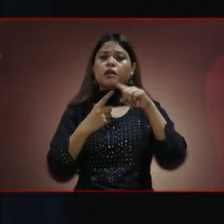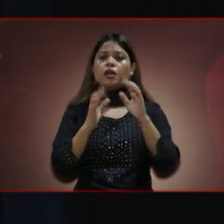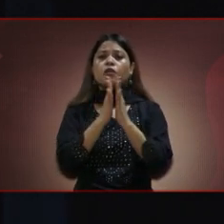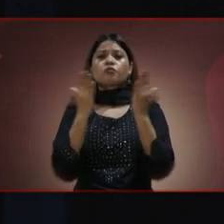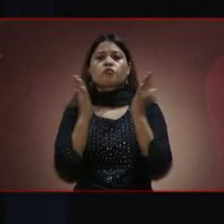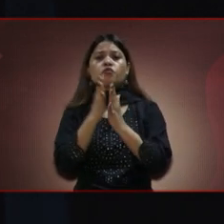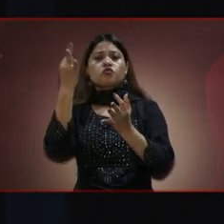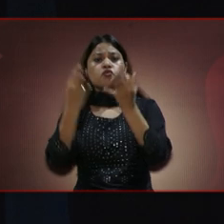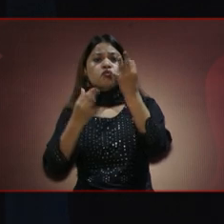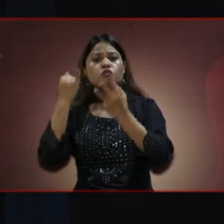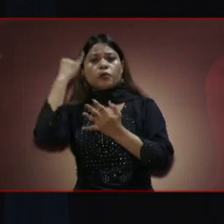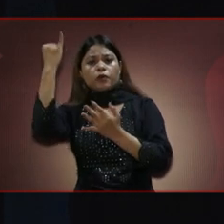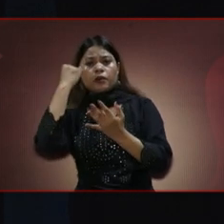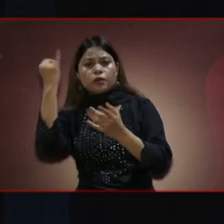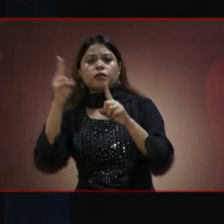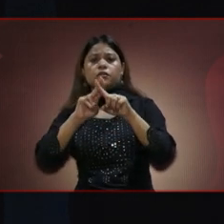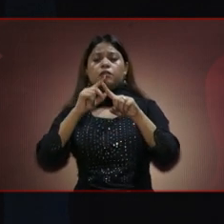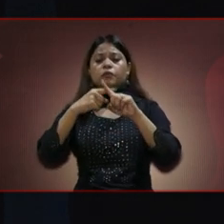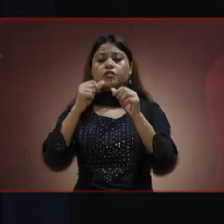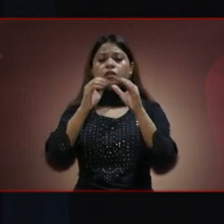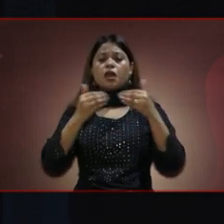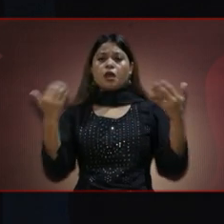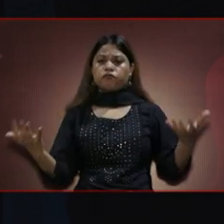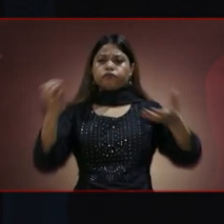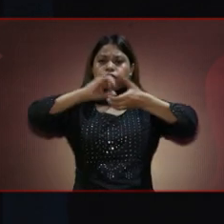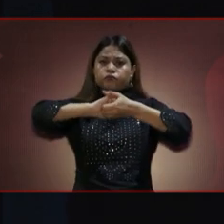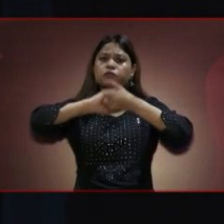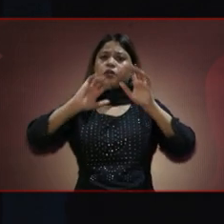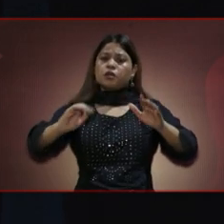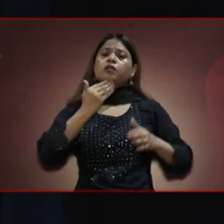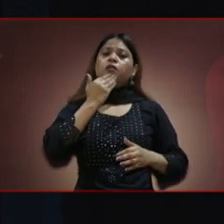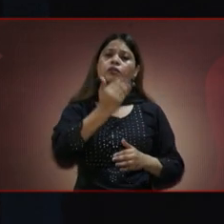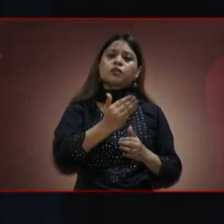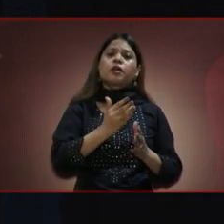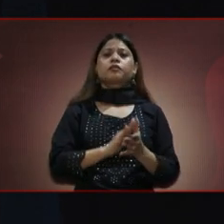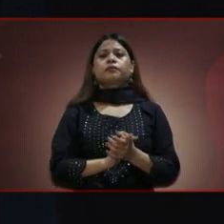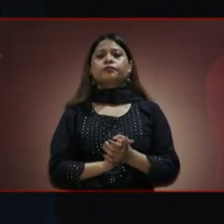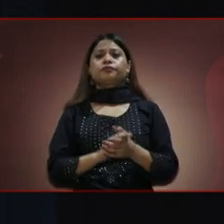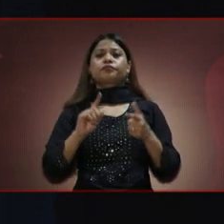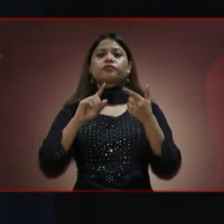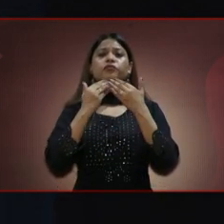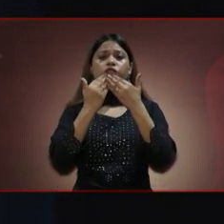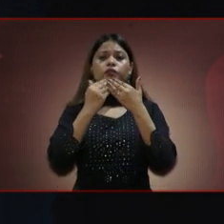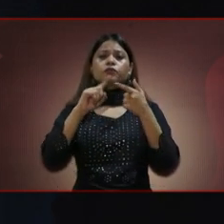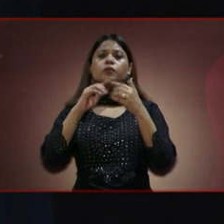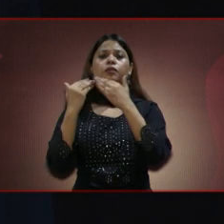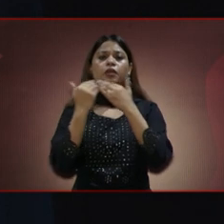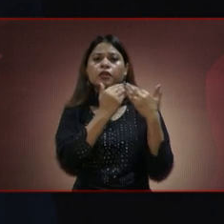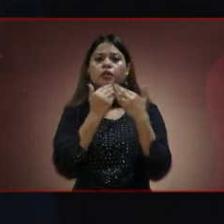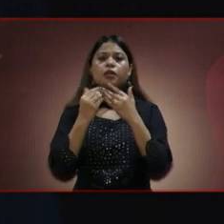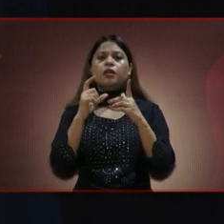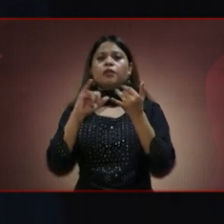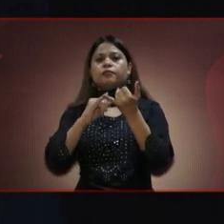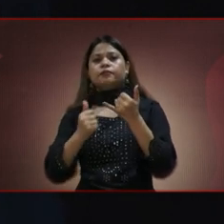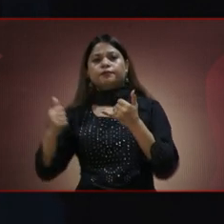this important collaboration with Amazon. I would also like to thank Secretary School Education and Literacy for his support